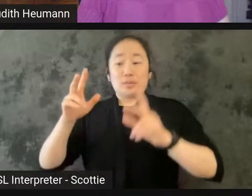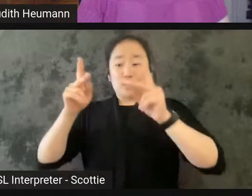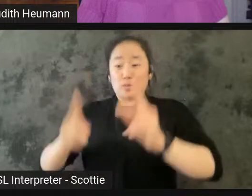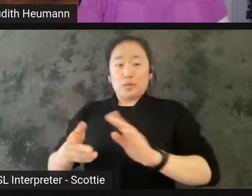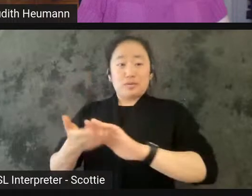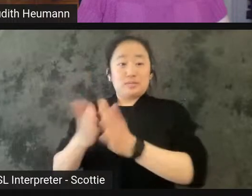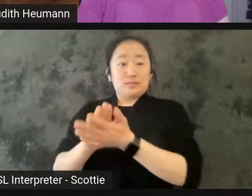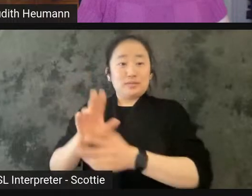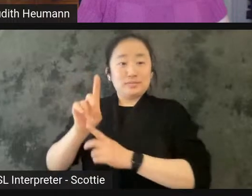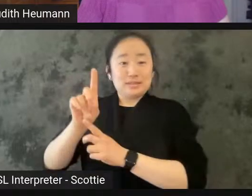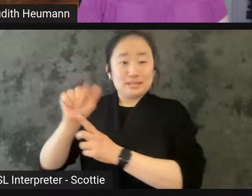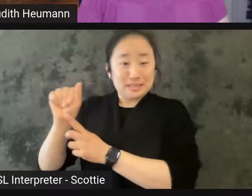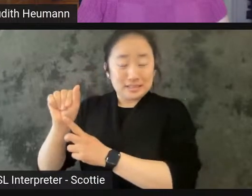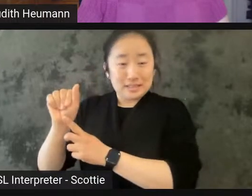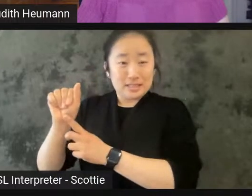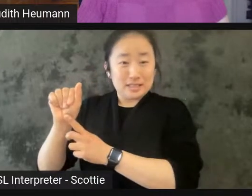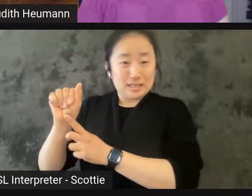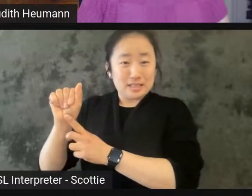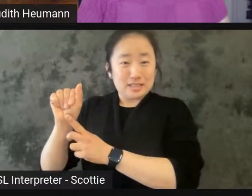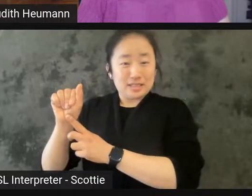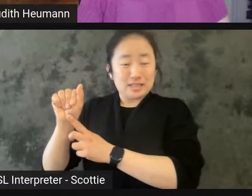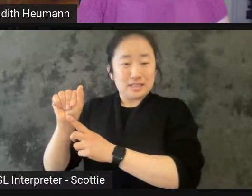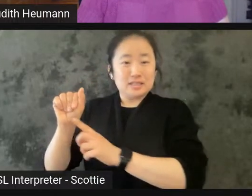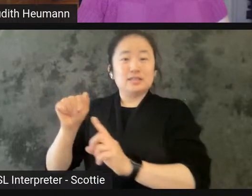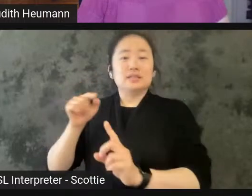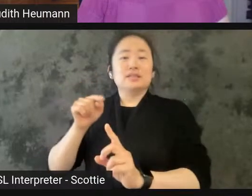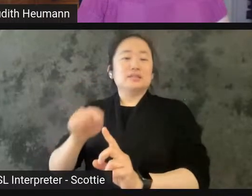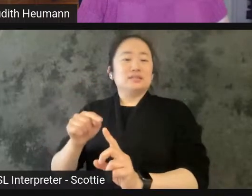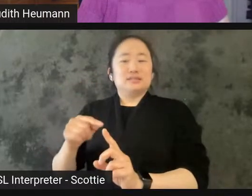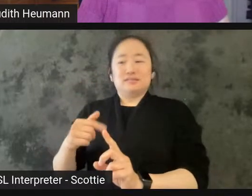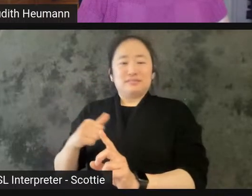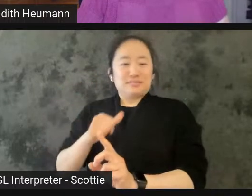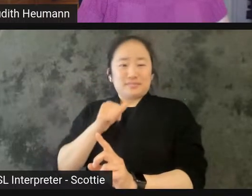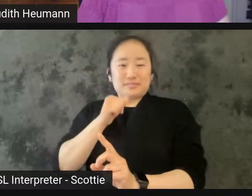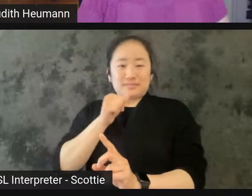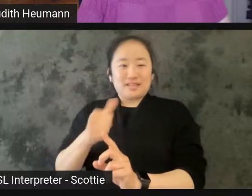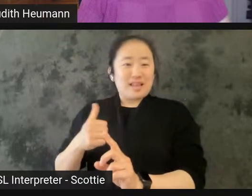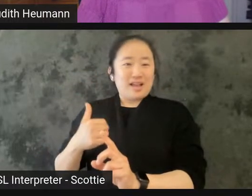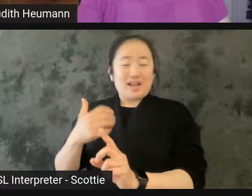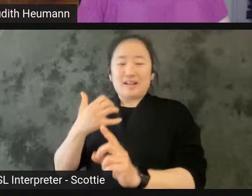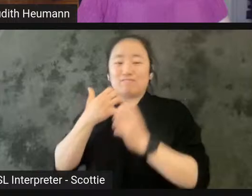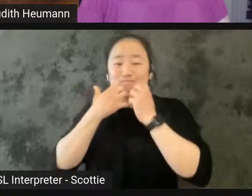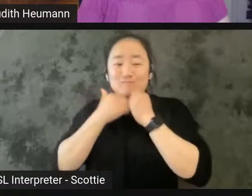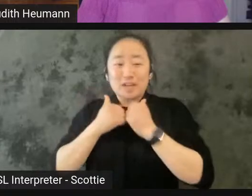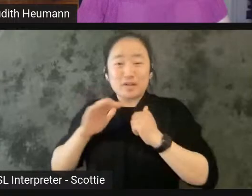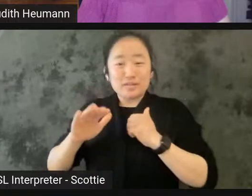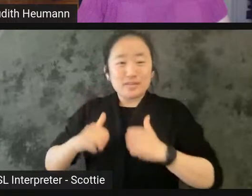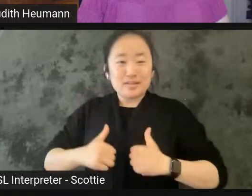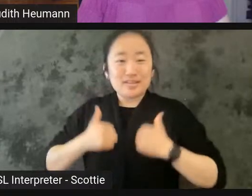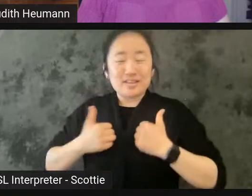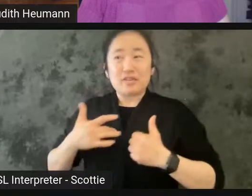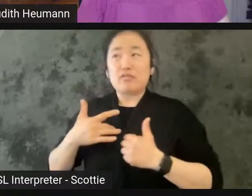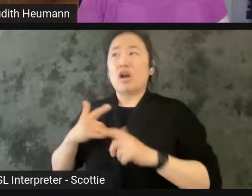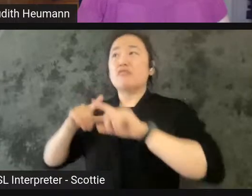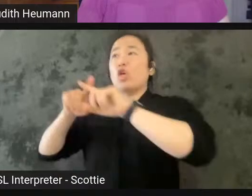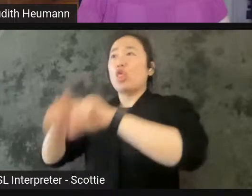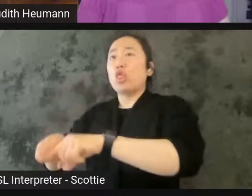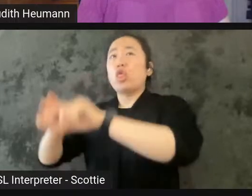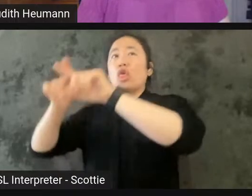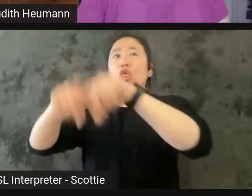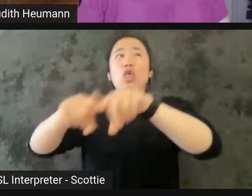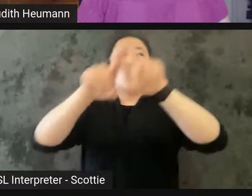all feeling like, as Kristen was talking about, being a burden on society and choosing to kill